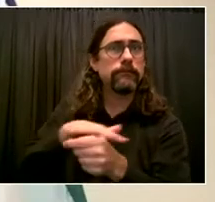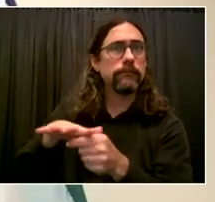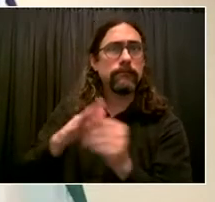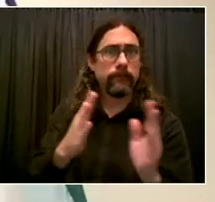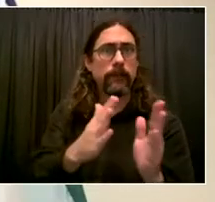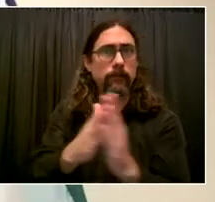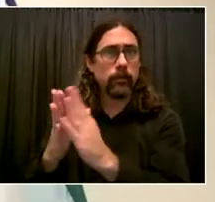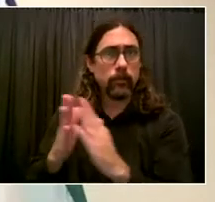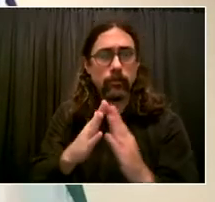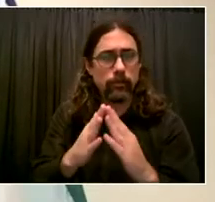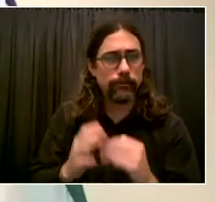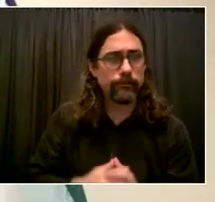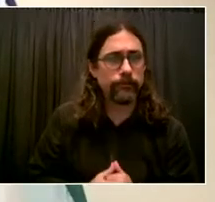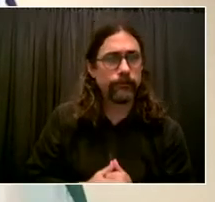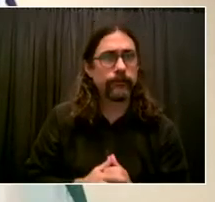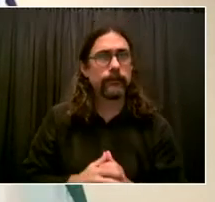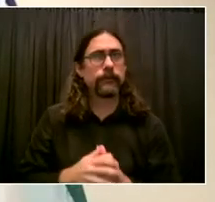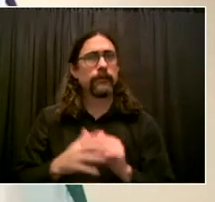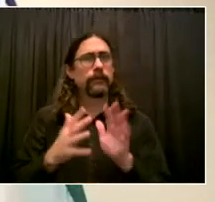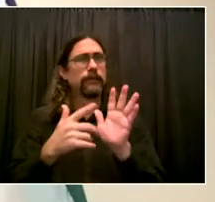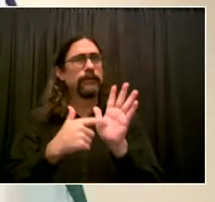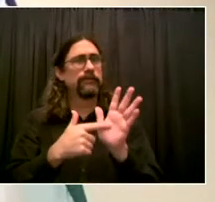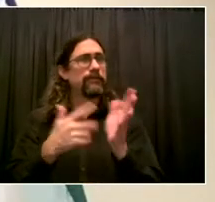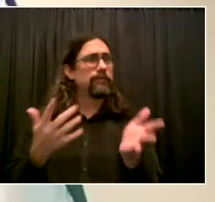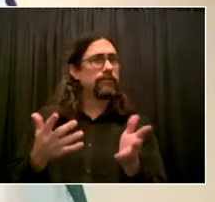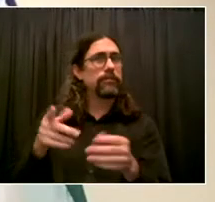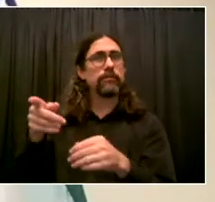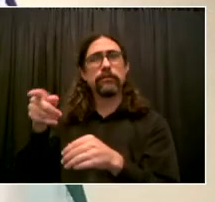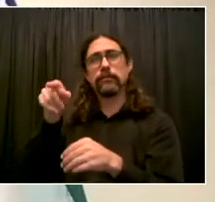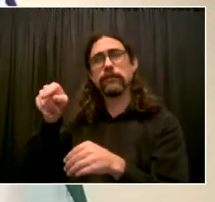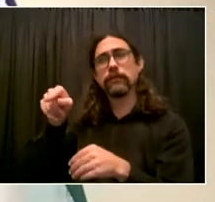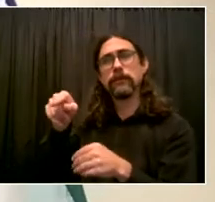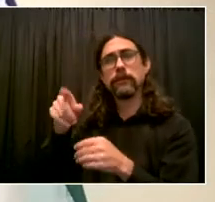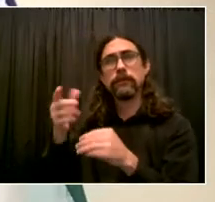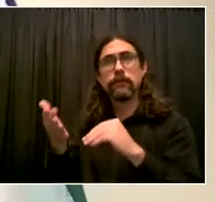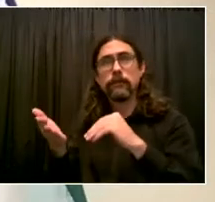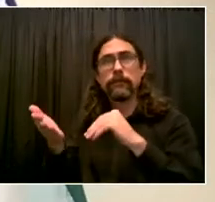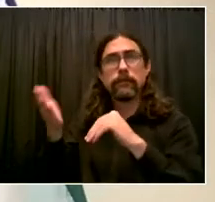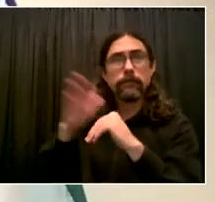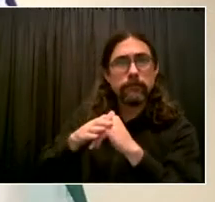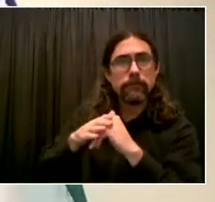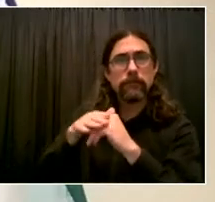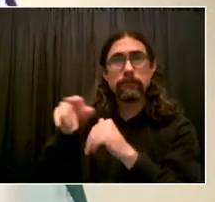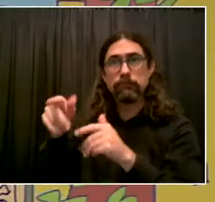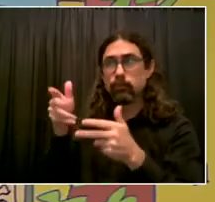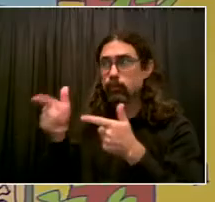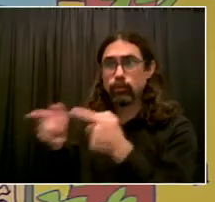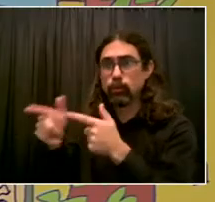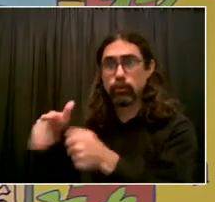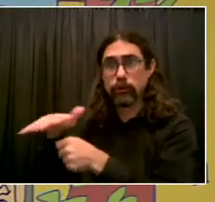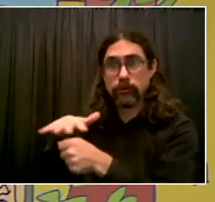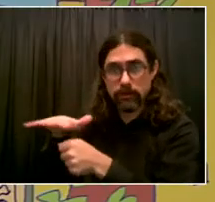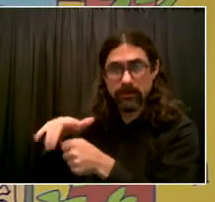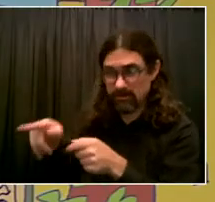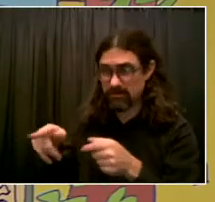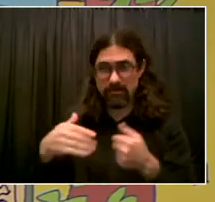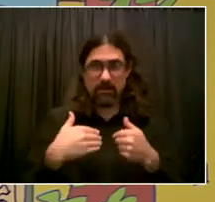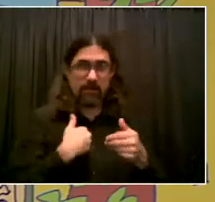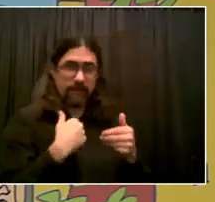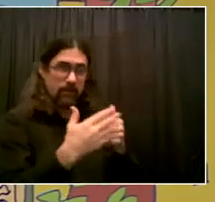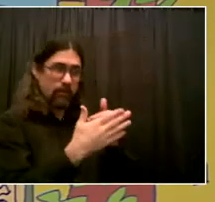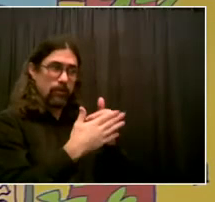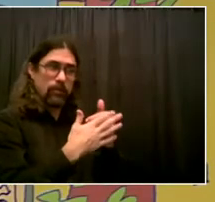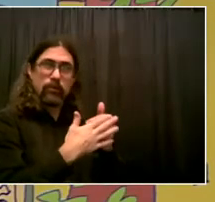any violence that could possibly happen within some of these schools. Thank you. Chancellor, you want to add on that topic?